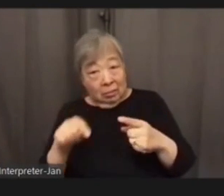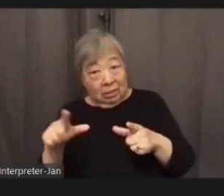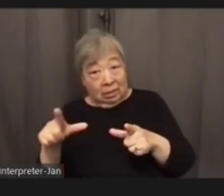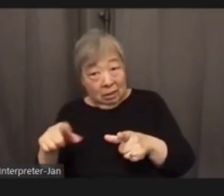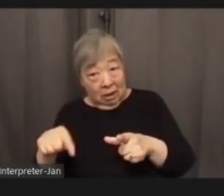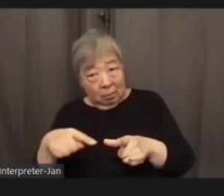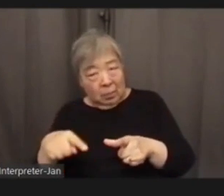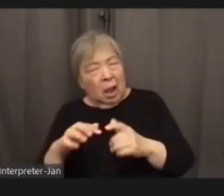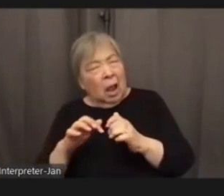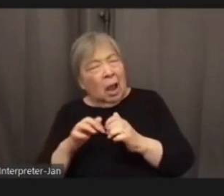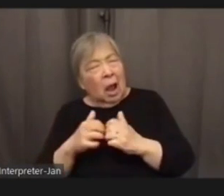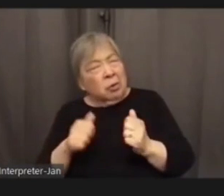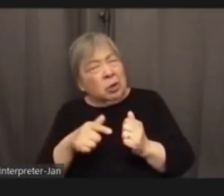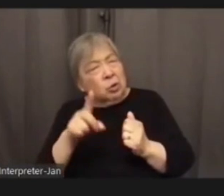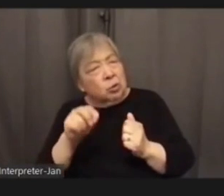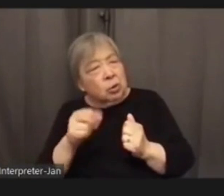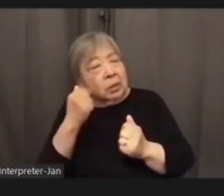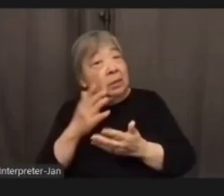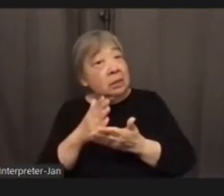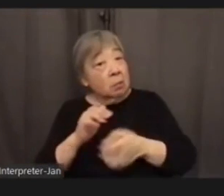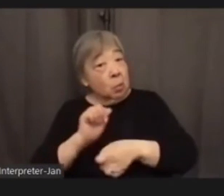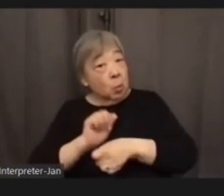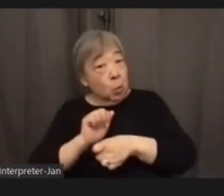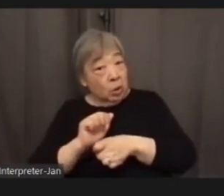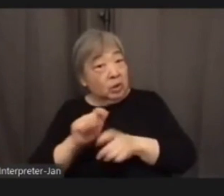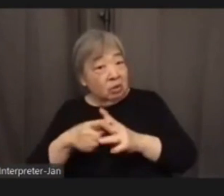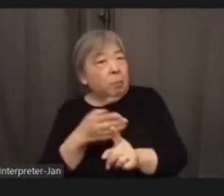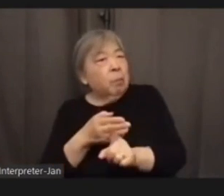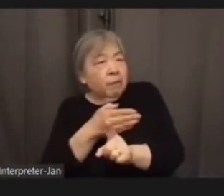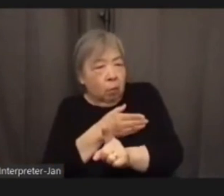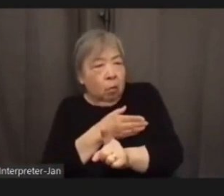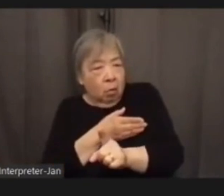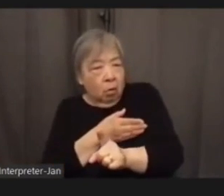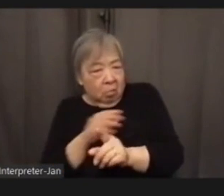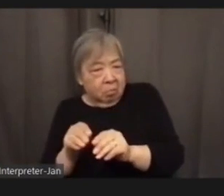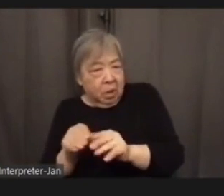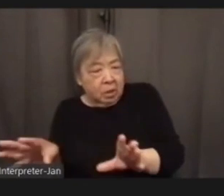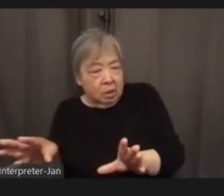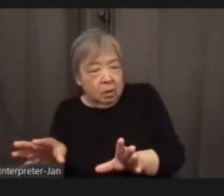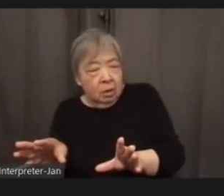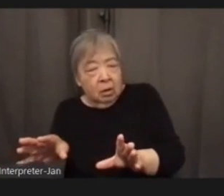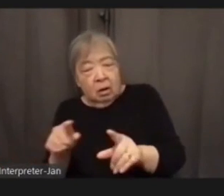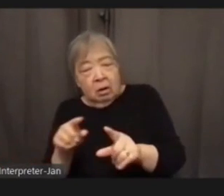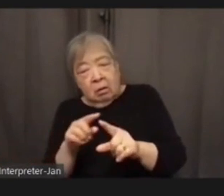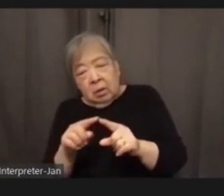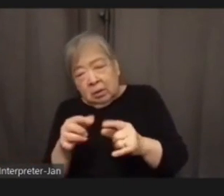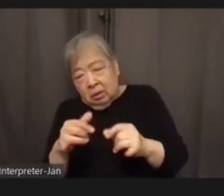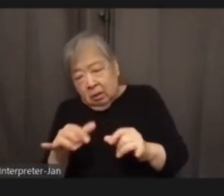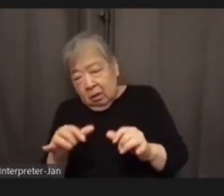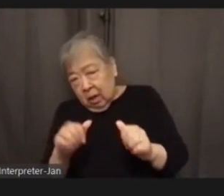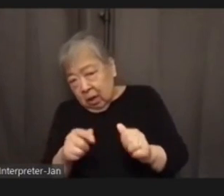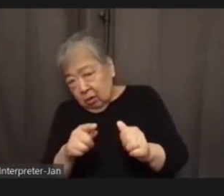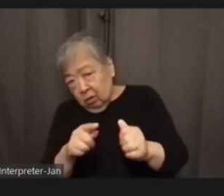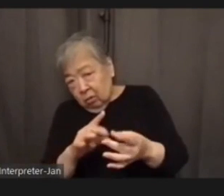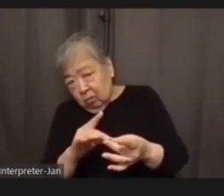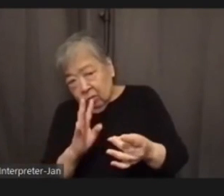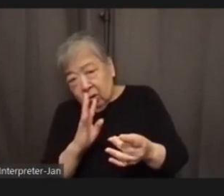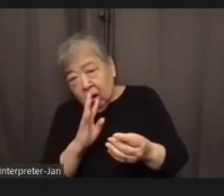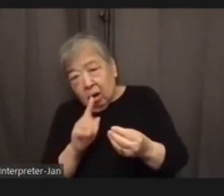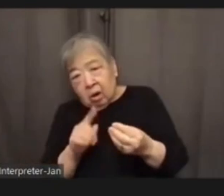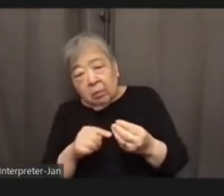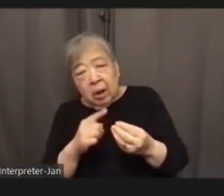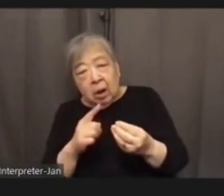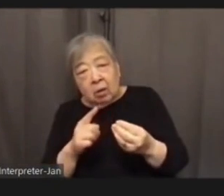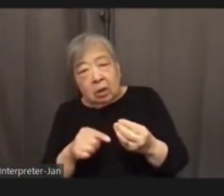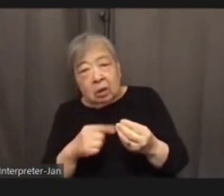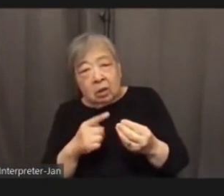how were you able to do it? Because some of that work was before the pandemic hit, but nonetheless, can you speak to?